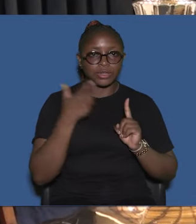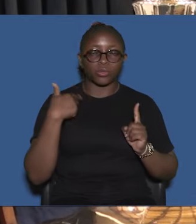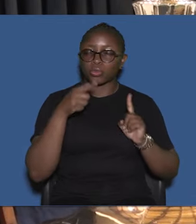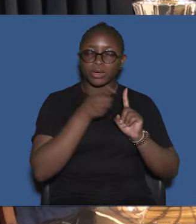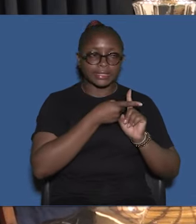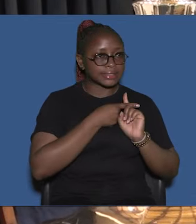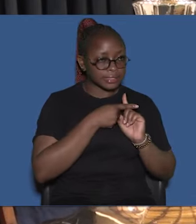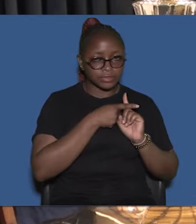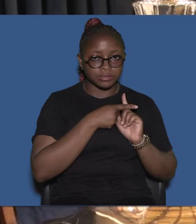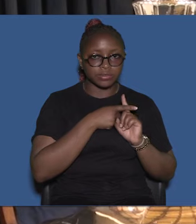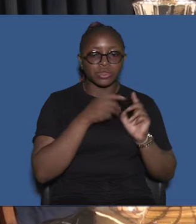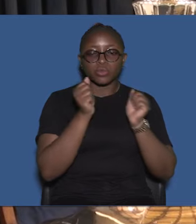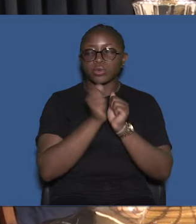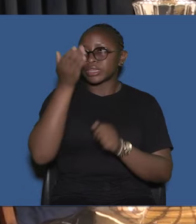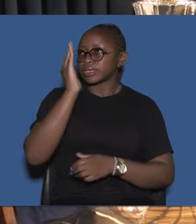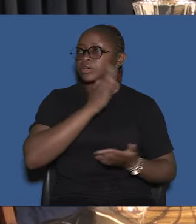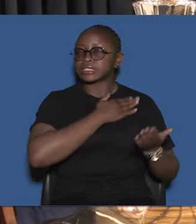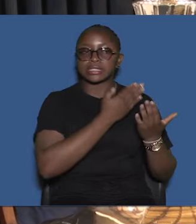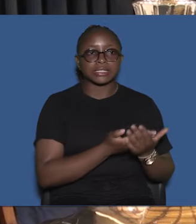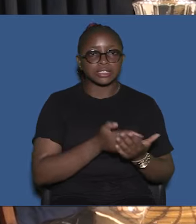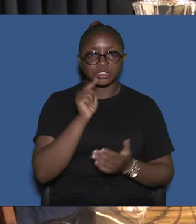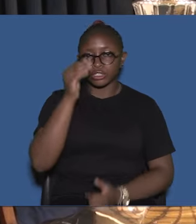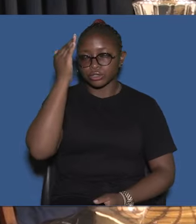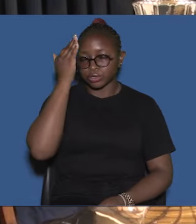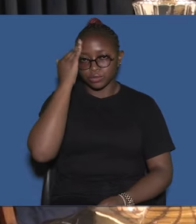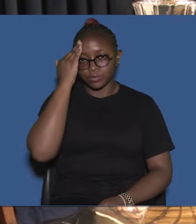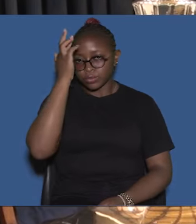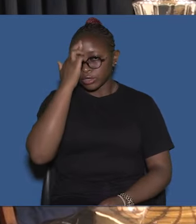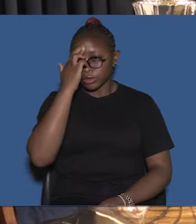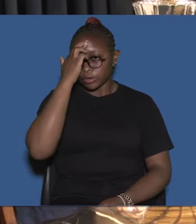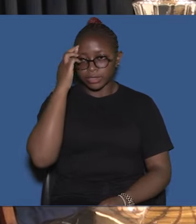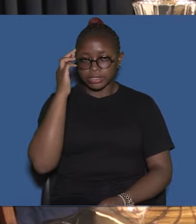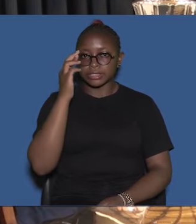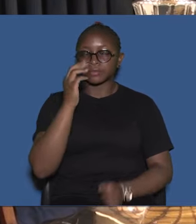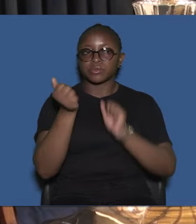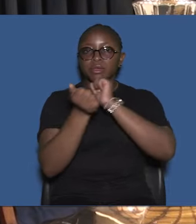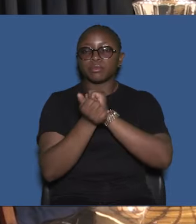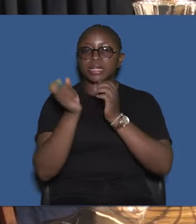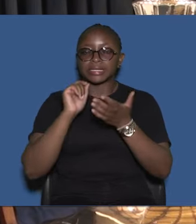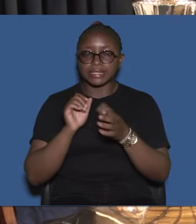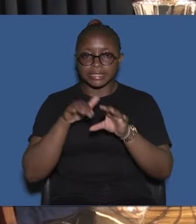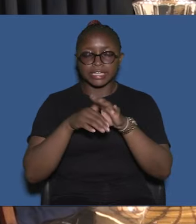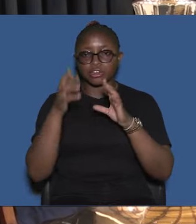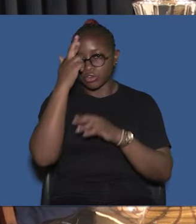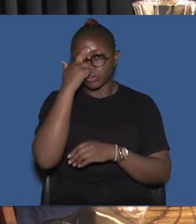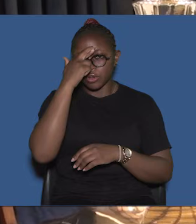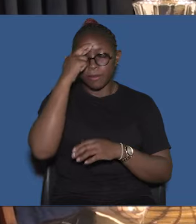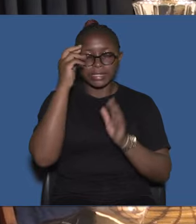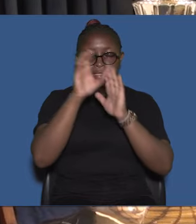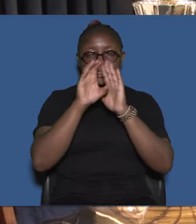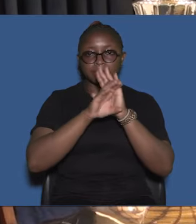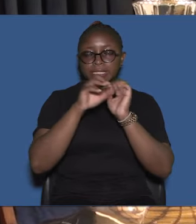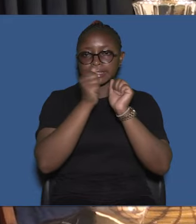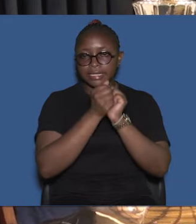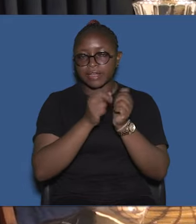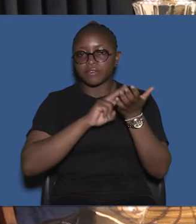of God. You know, Romans, Paul writes to Romans in the book of Romans chapter 10, verse 9 to 10, and he says that,